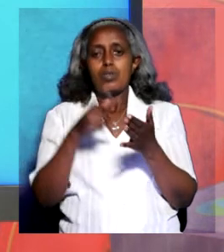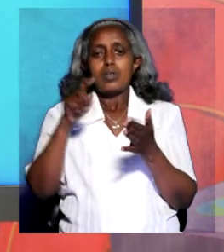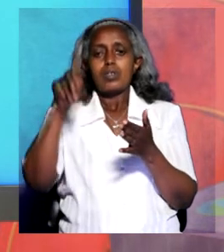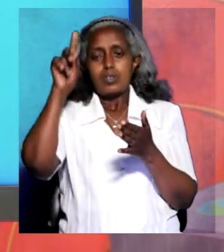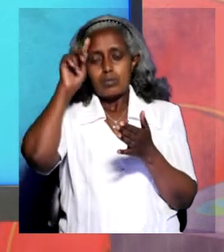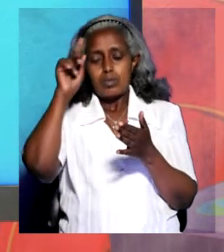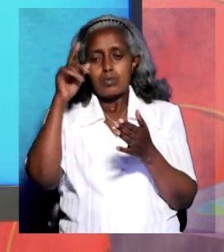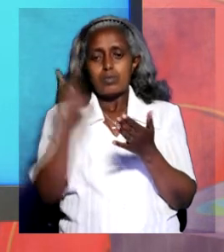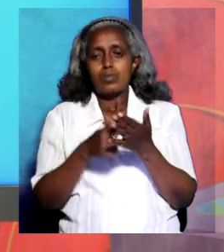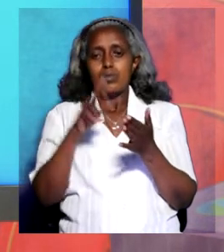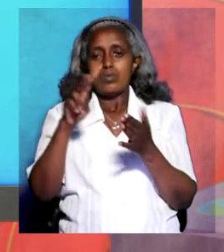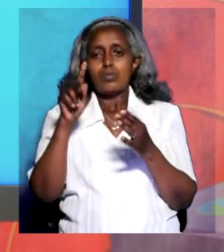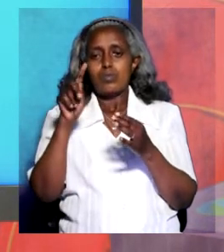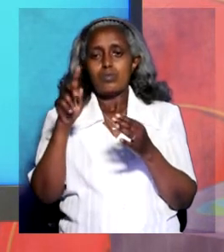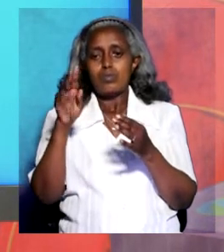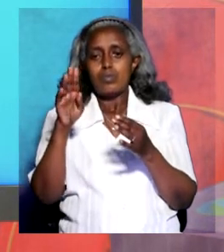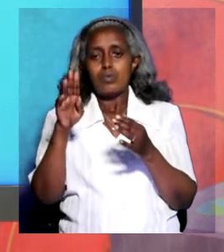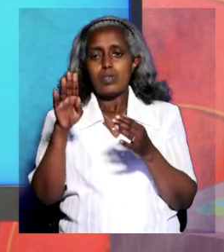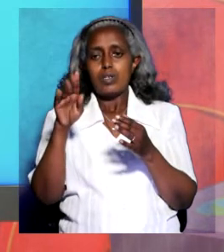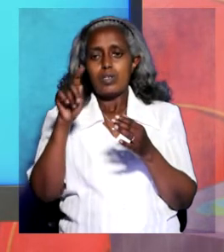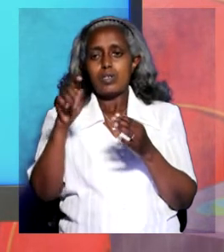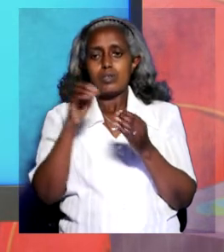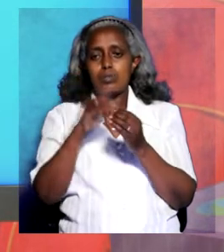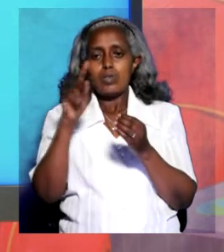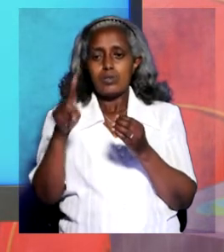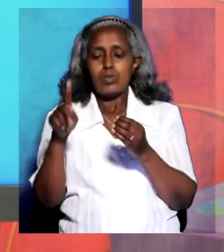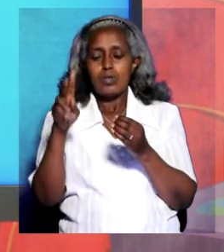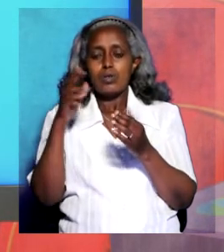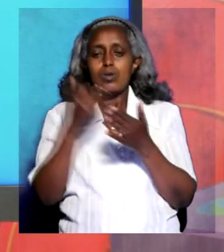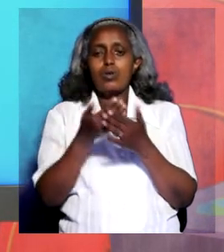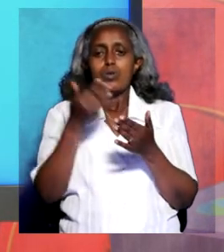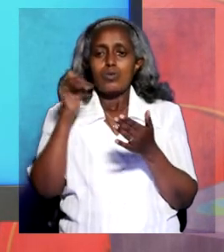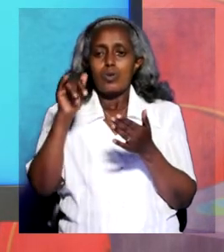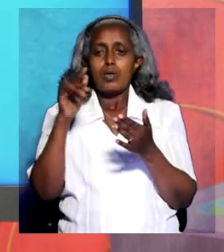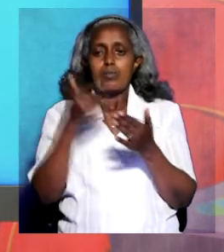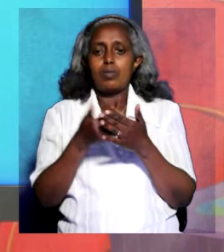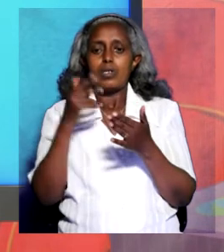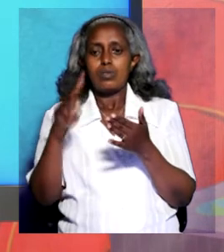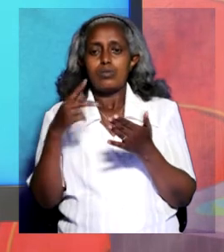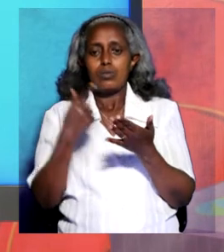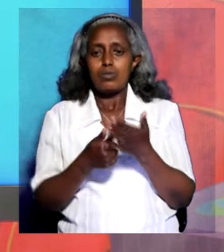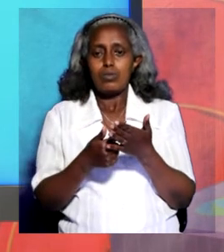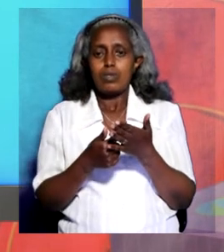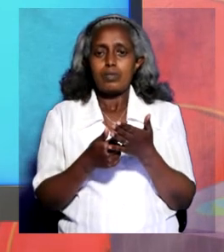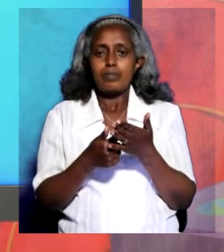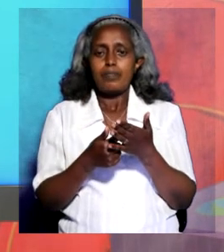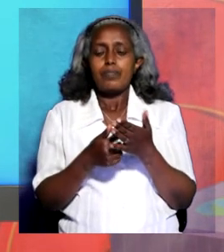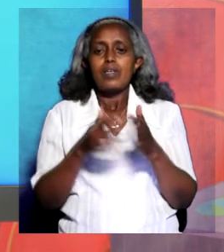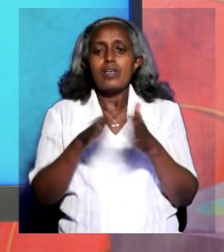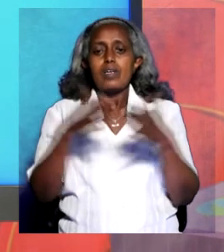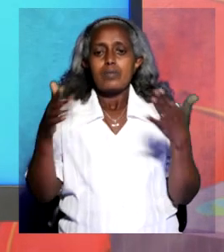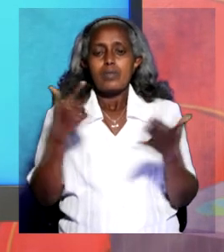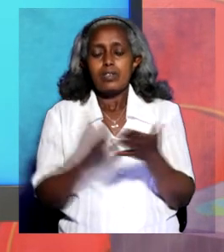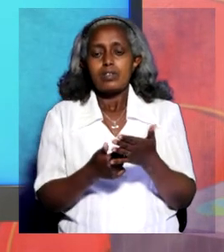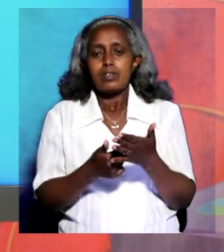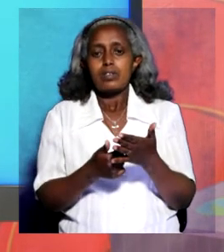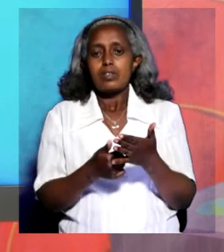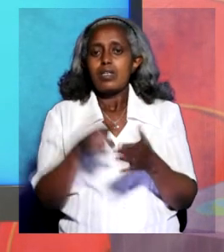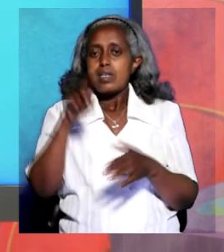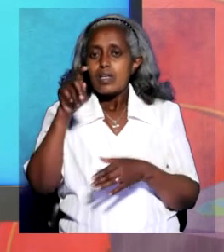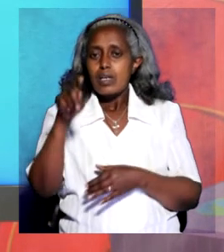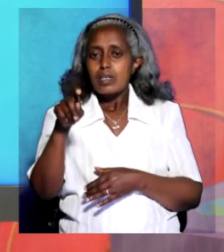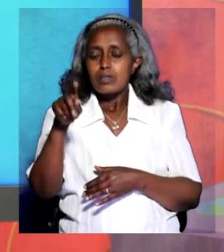to be x plus 1, y prime to be y minus 2. Substituting this, you will have this one. So x prime is this,